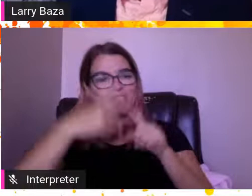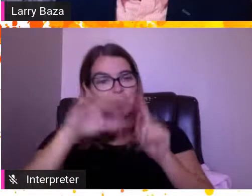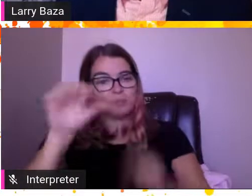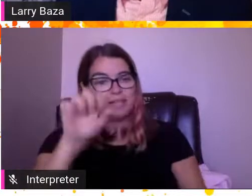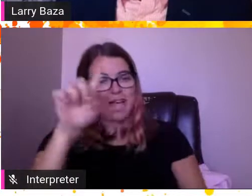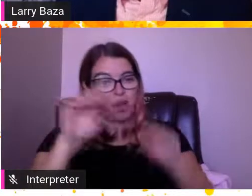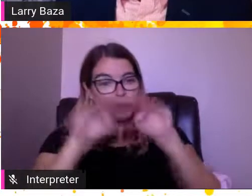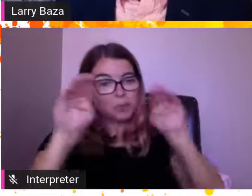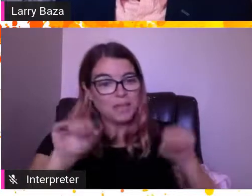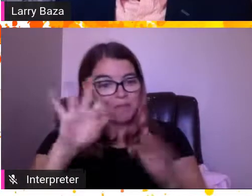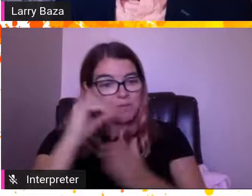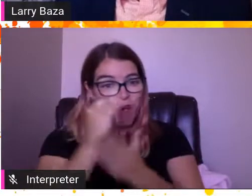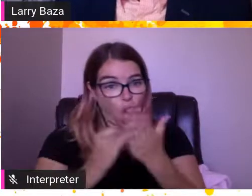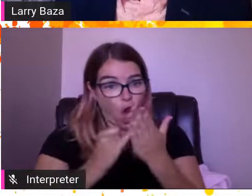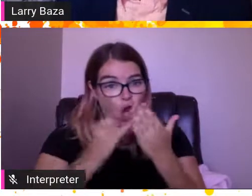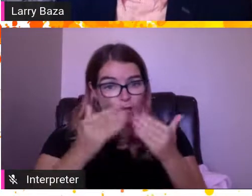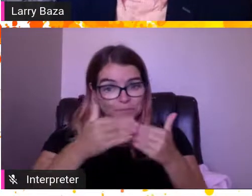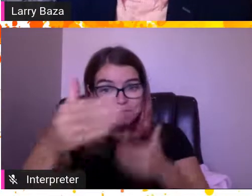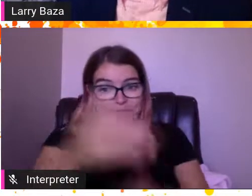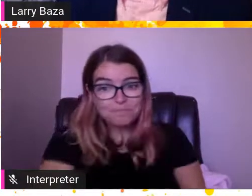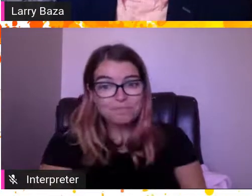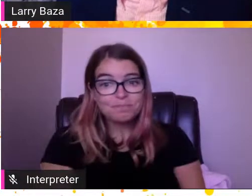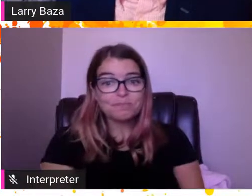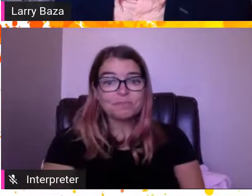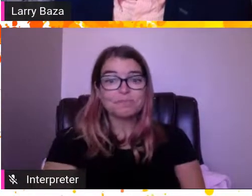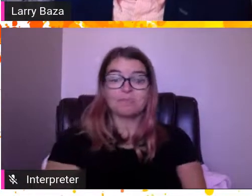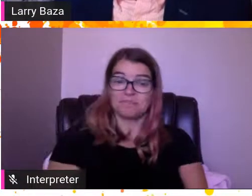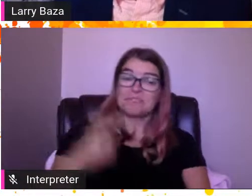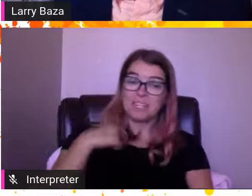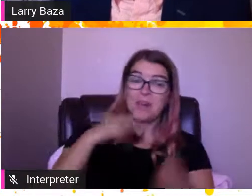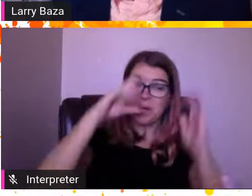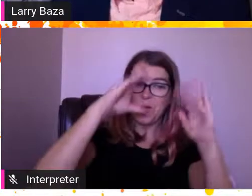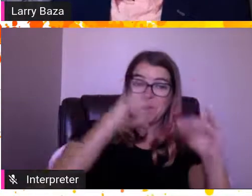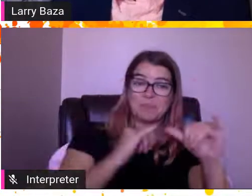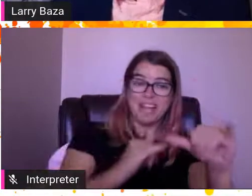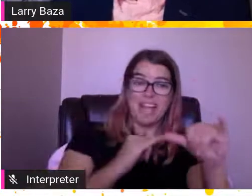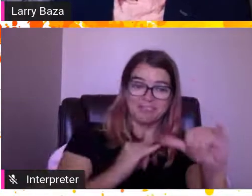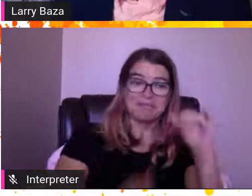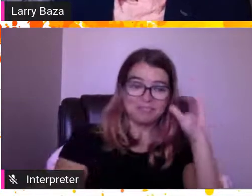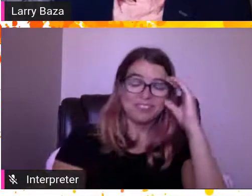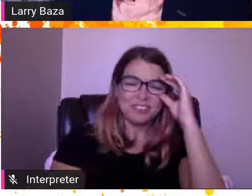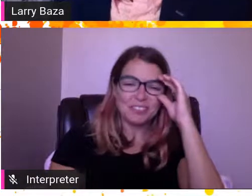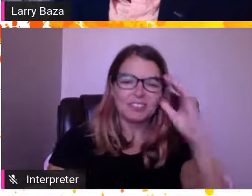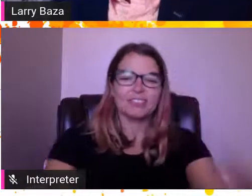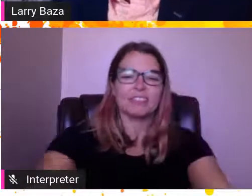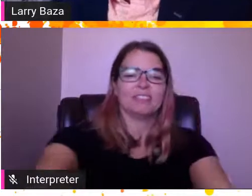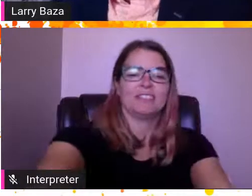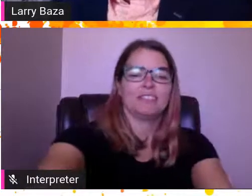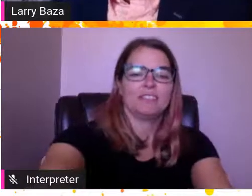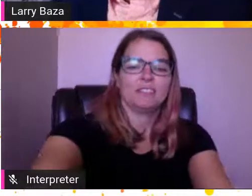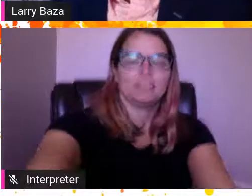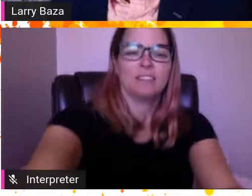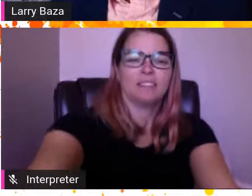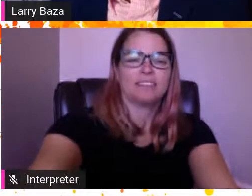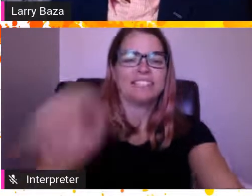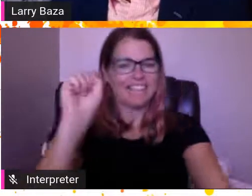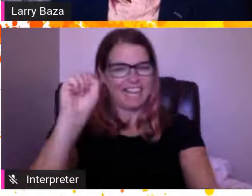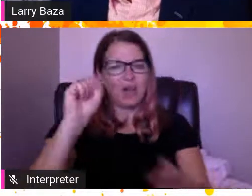of Art as it goes forward. I hope so too. yes, more of this. They'll be part of it,